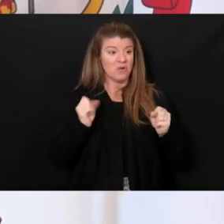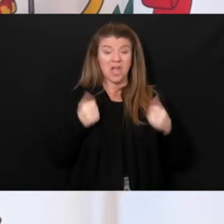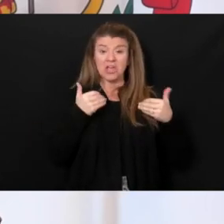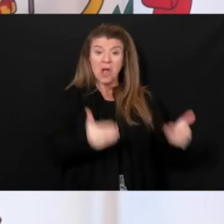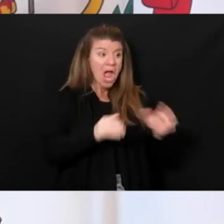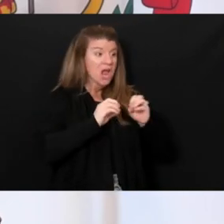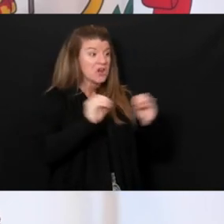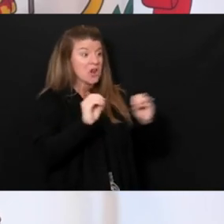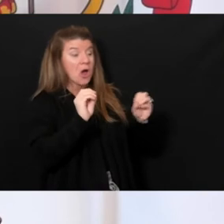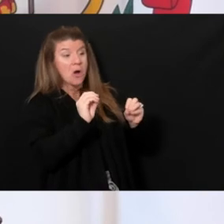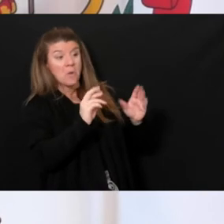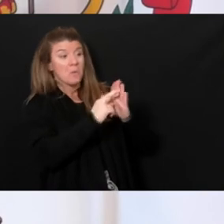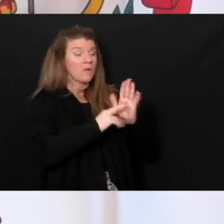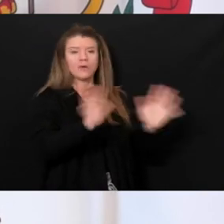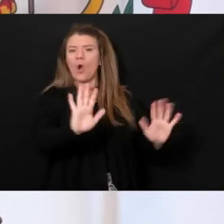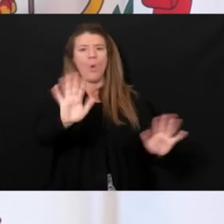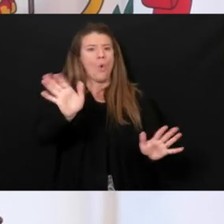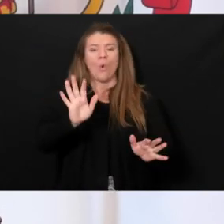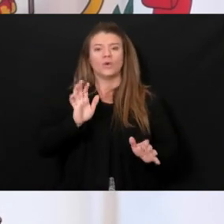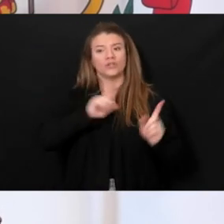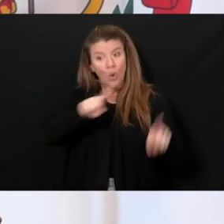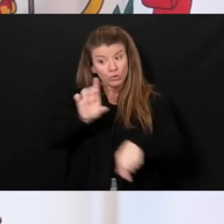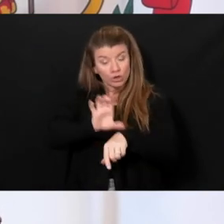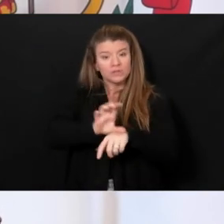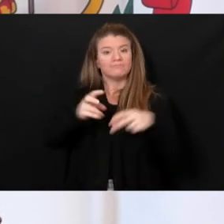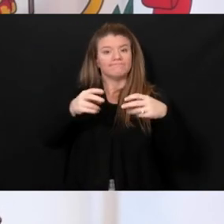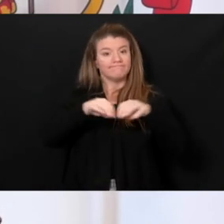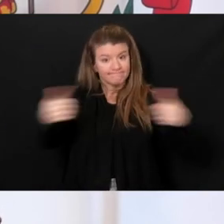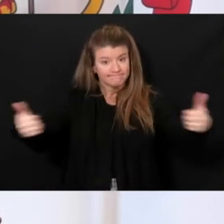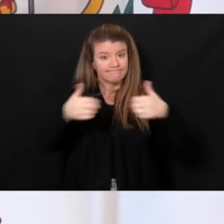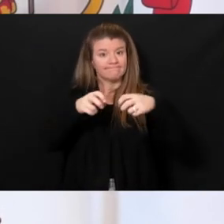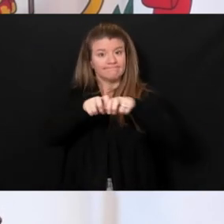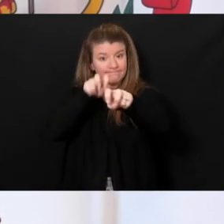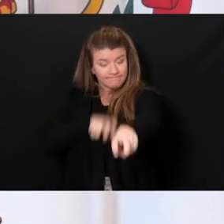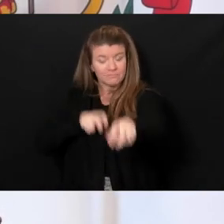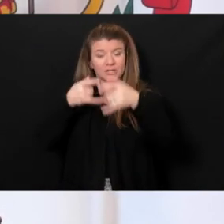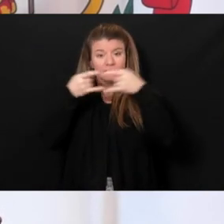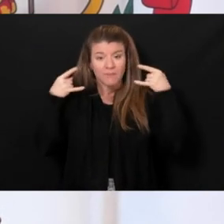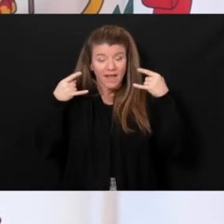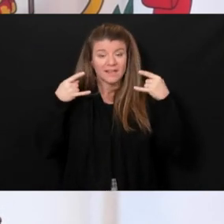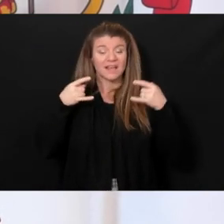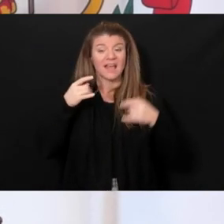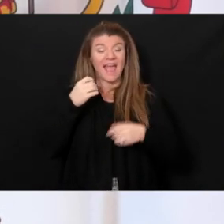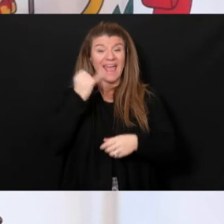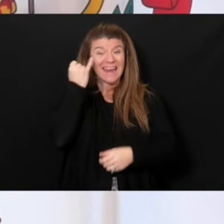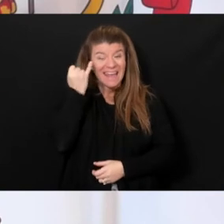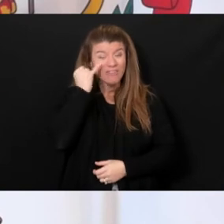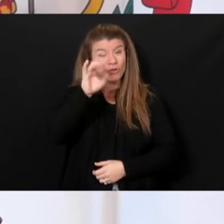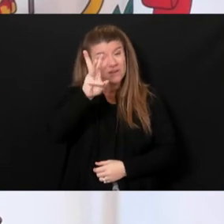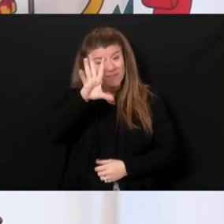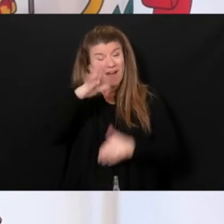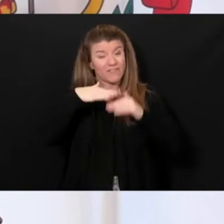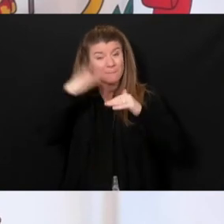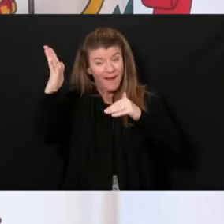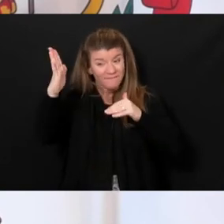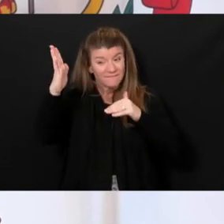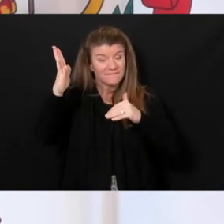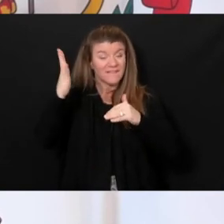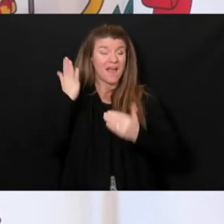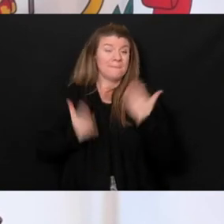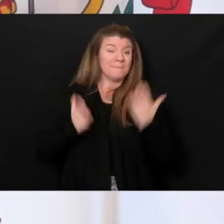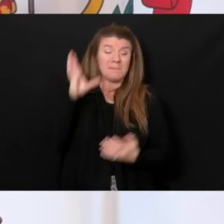mask. Get that pew in between you and social distance. And absolutely, if you happen to be 65 and above and you could